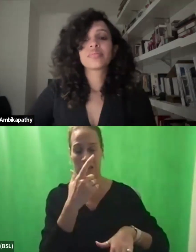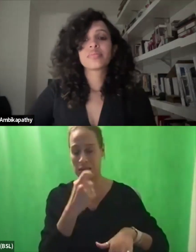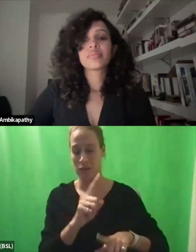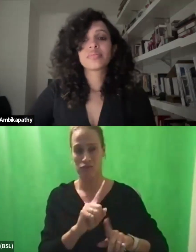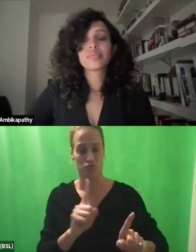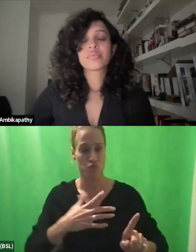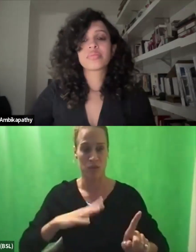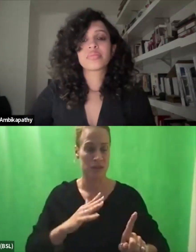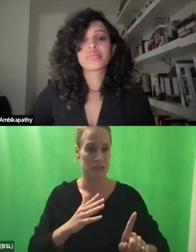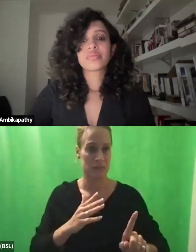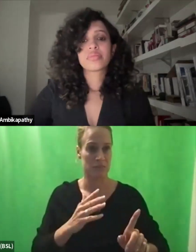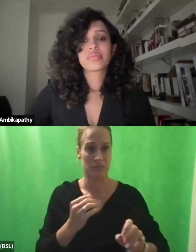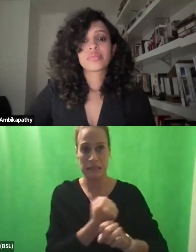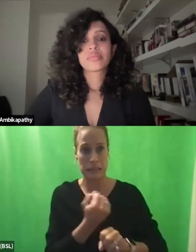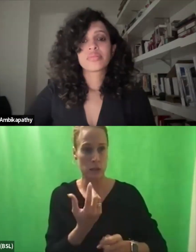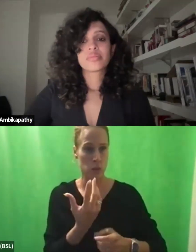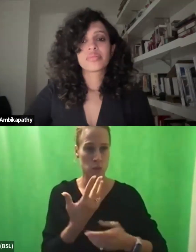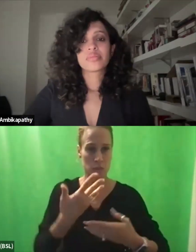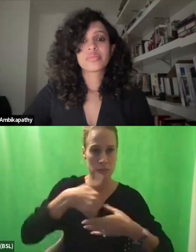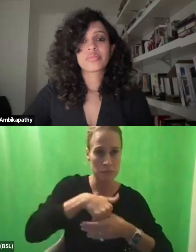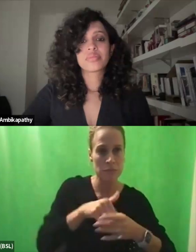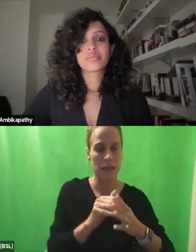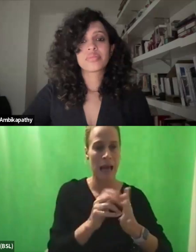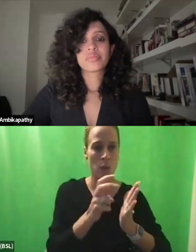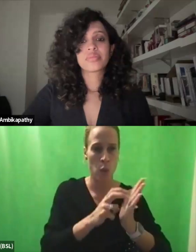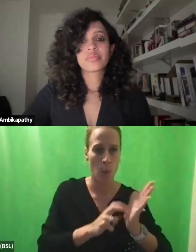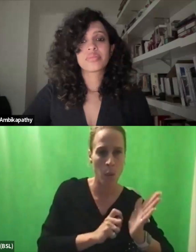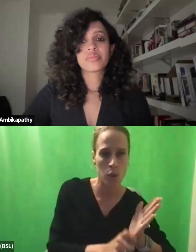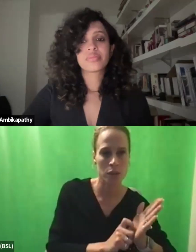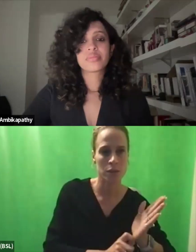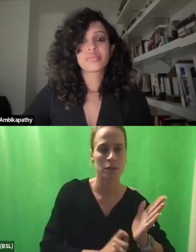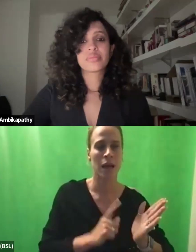our notebooks. The city's lines blur.